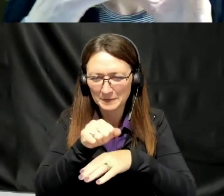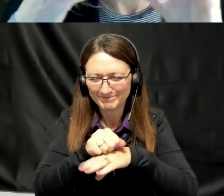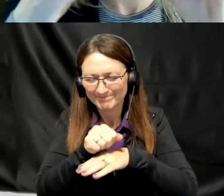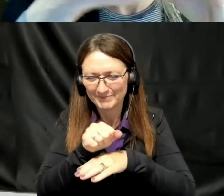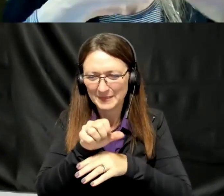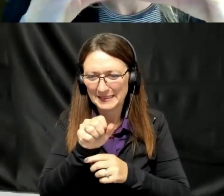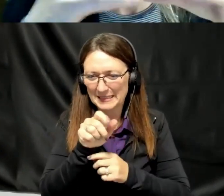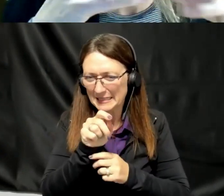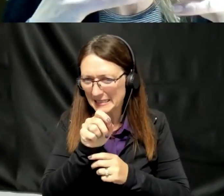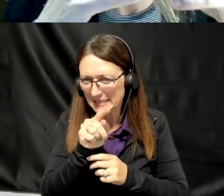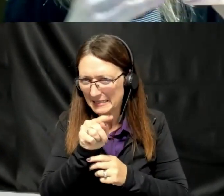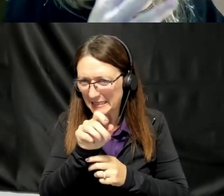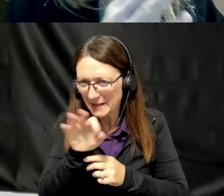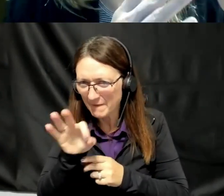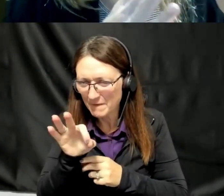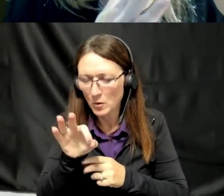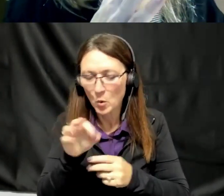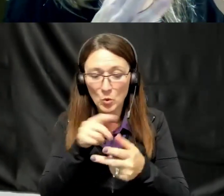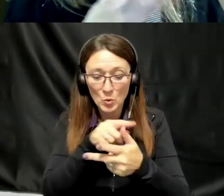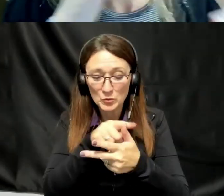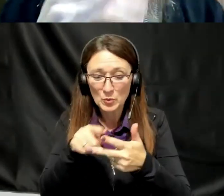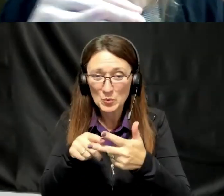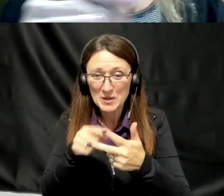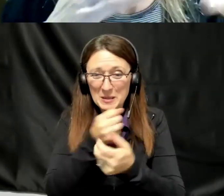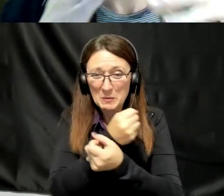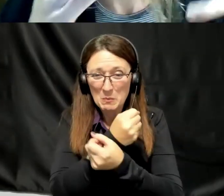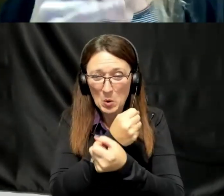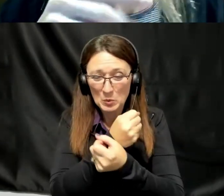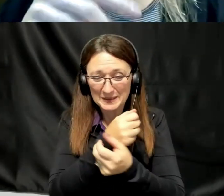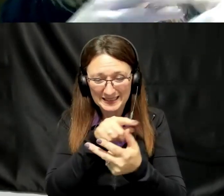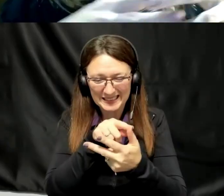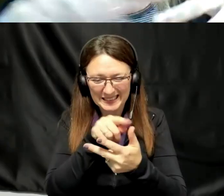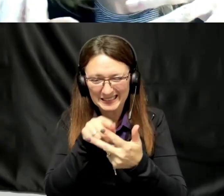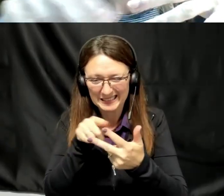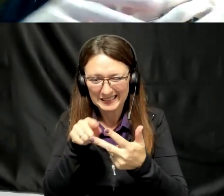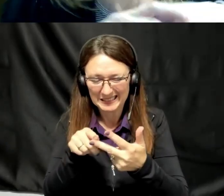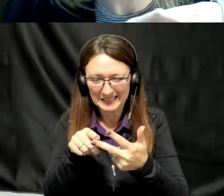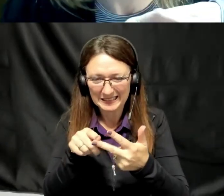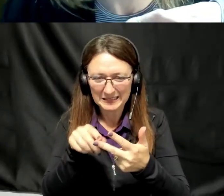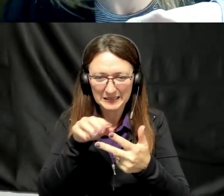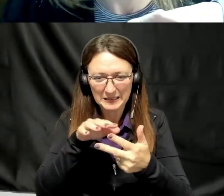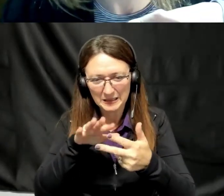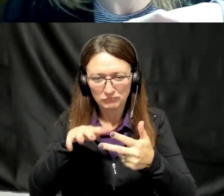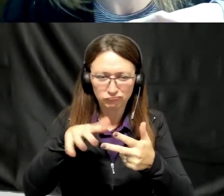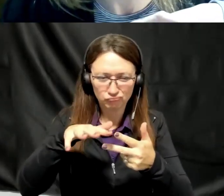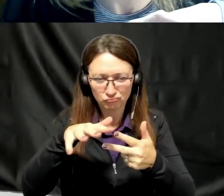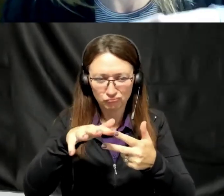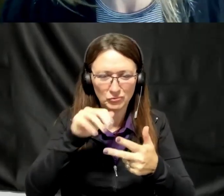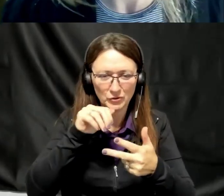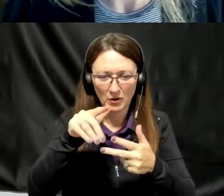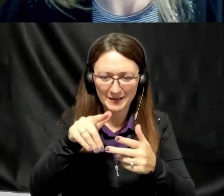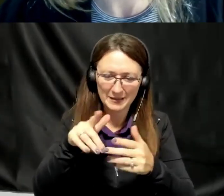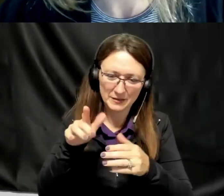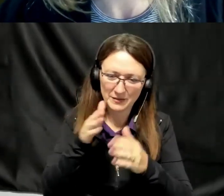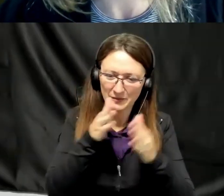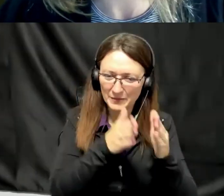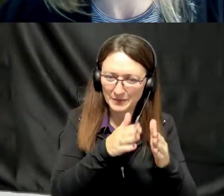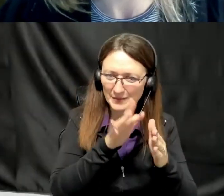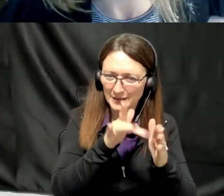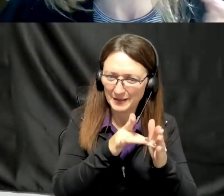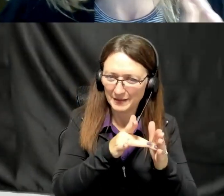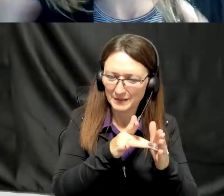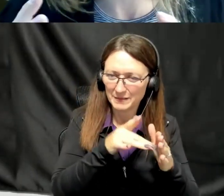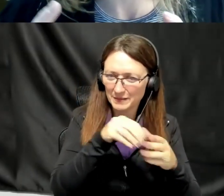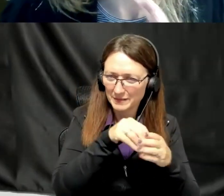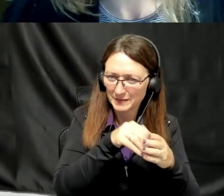the three little bones aren't properly transmitting that signal to the inner ear, or